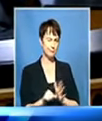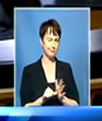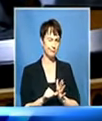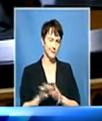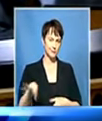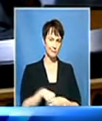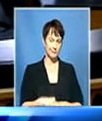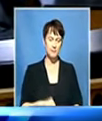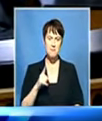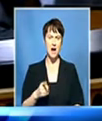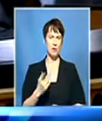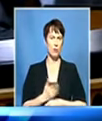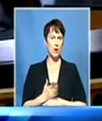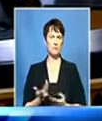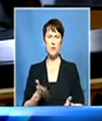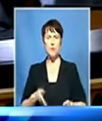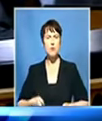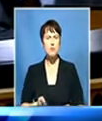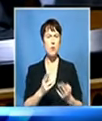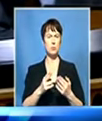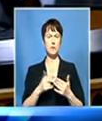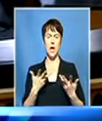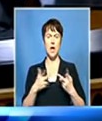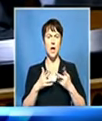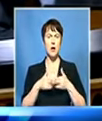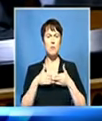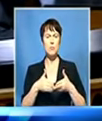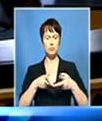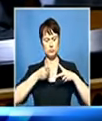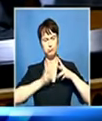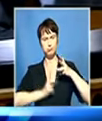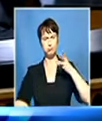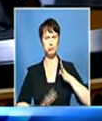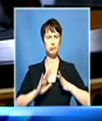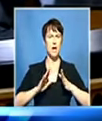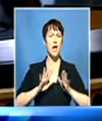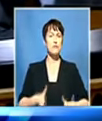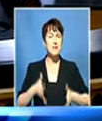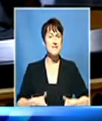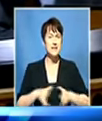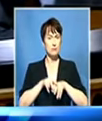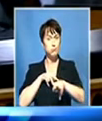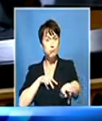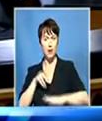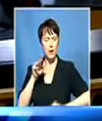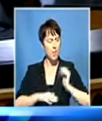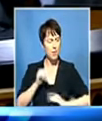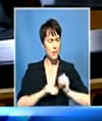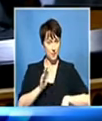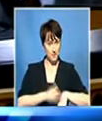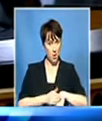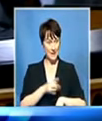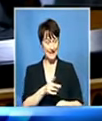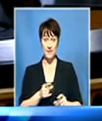With President Jacob Zuma, it becomes very, very difficult to predict what his next step will be. And